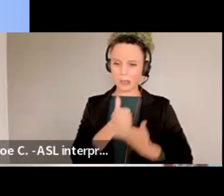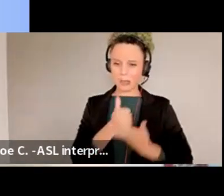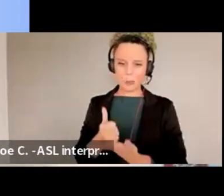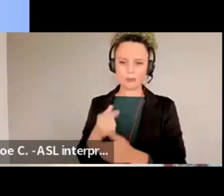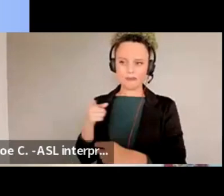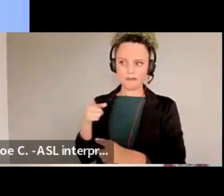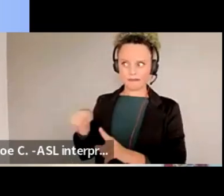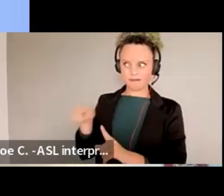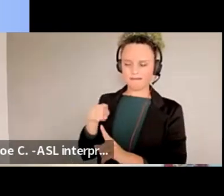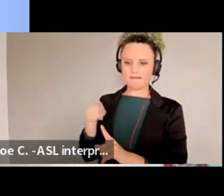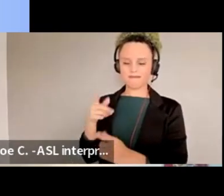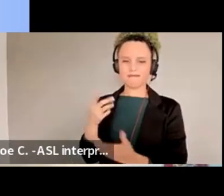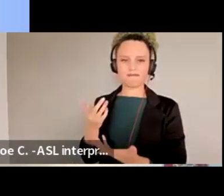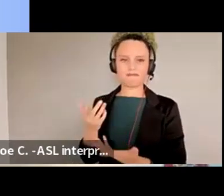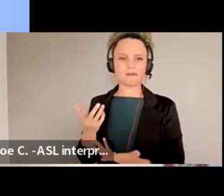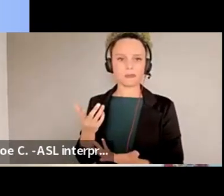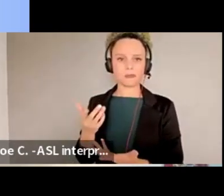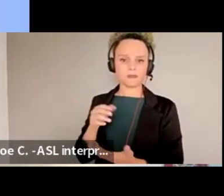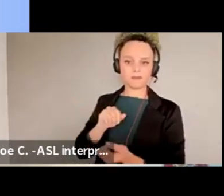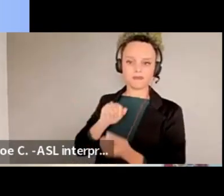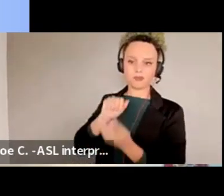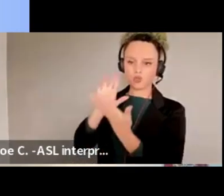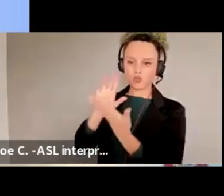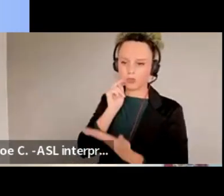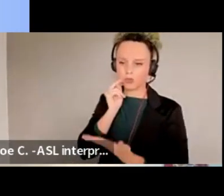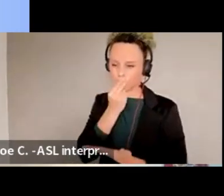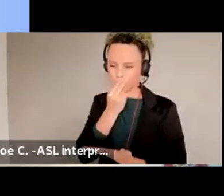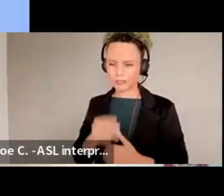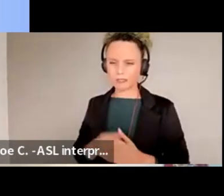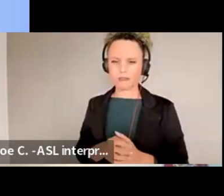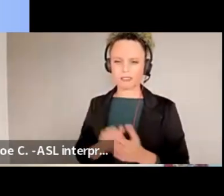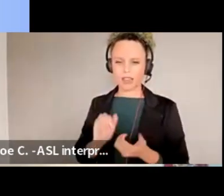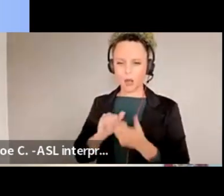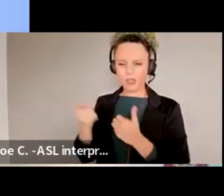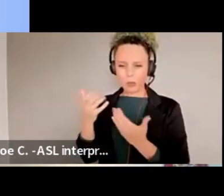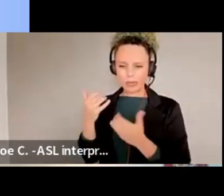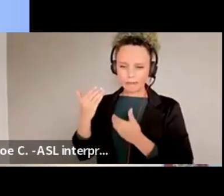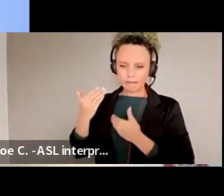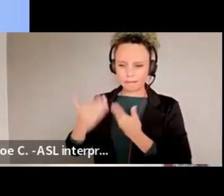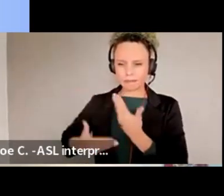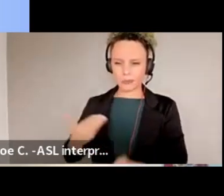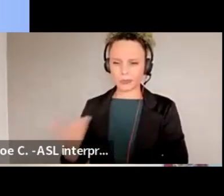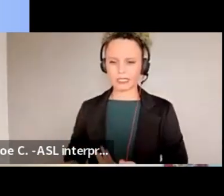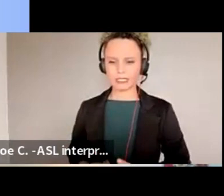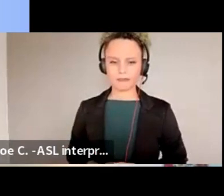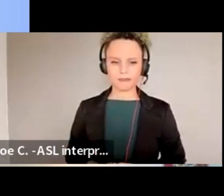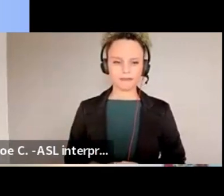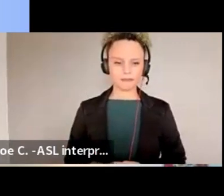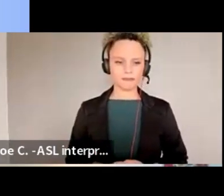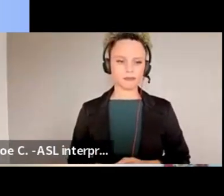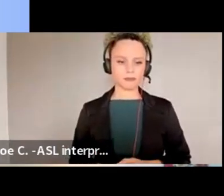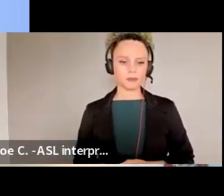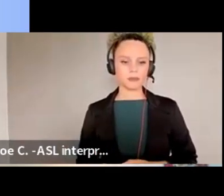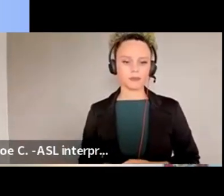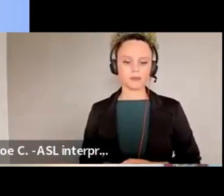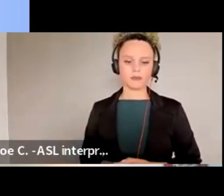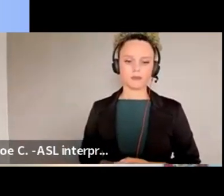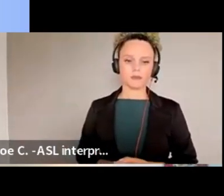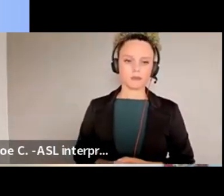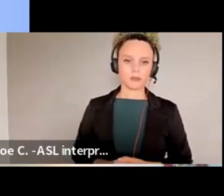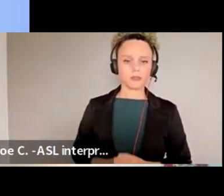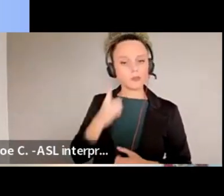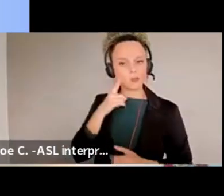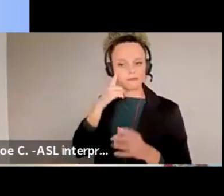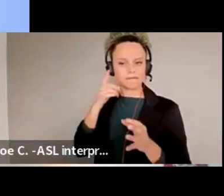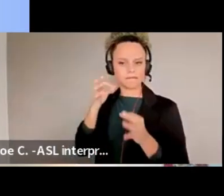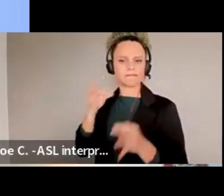very damaging. And it doesn't really help that person address nutrition and